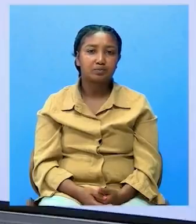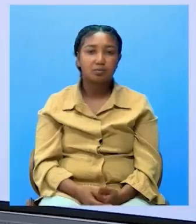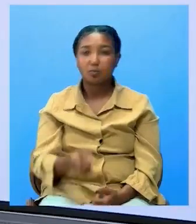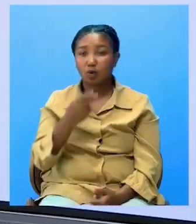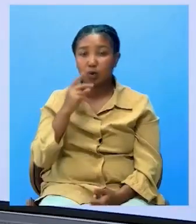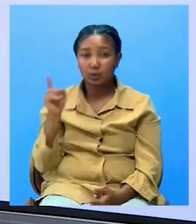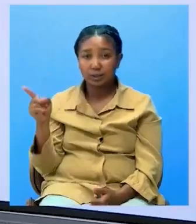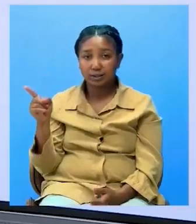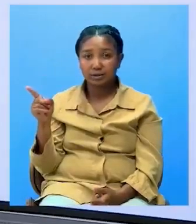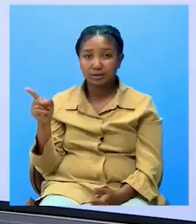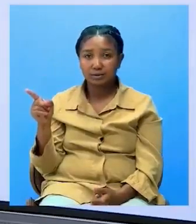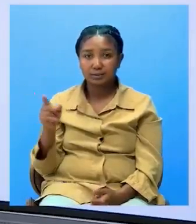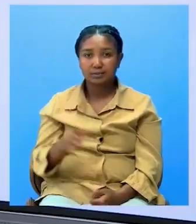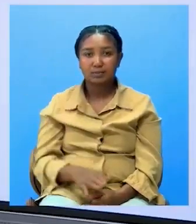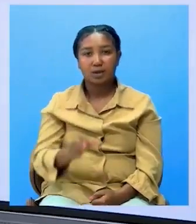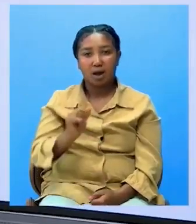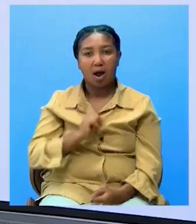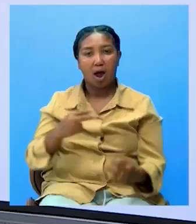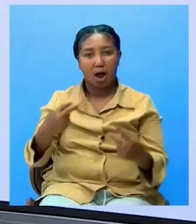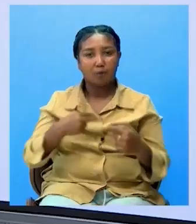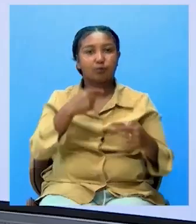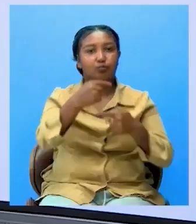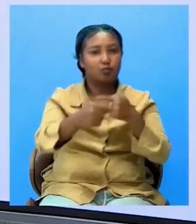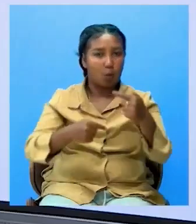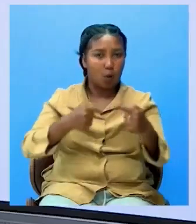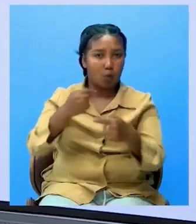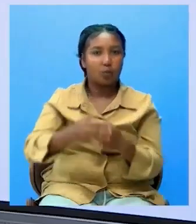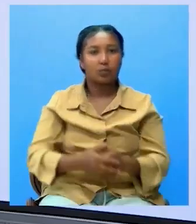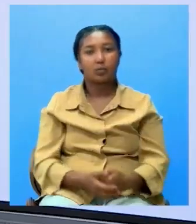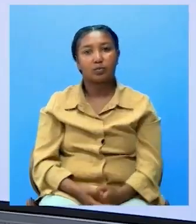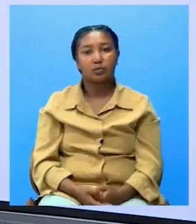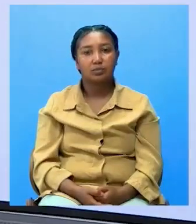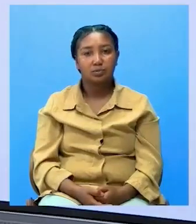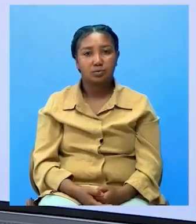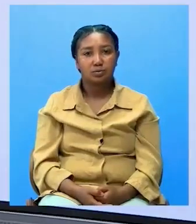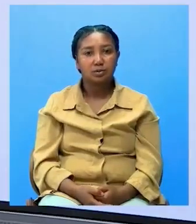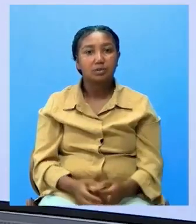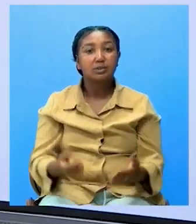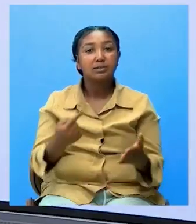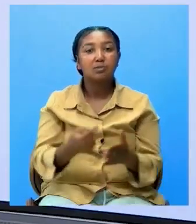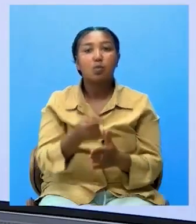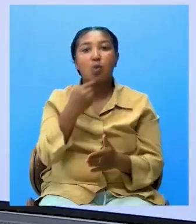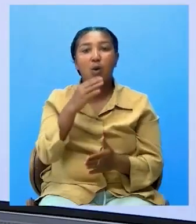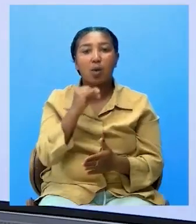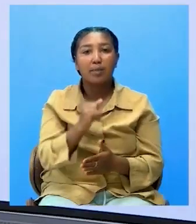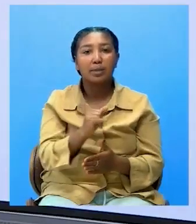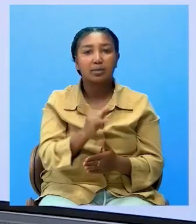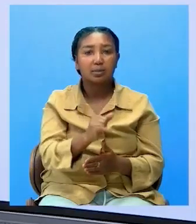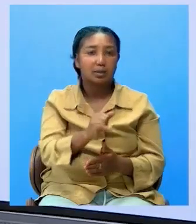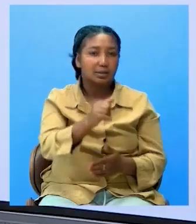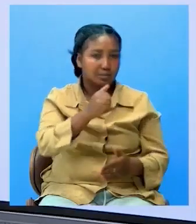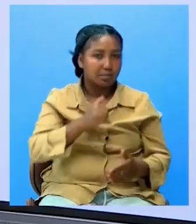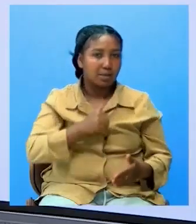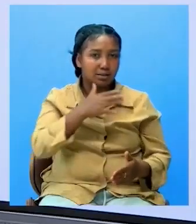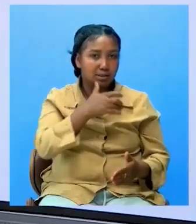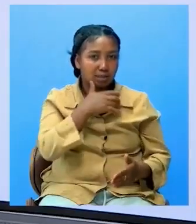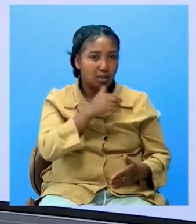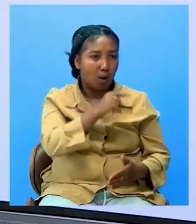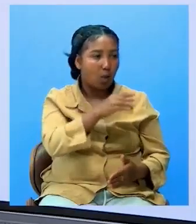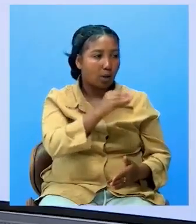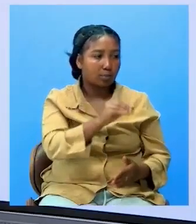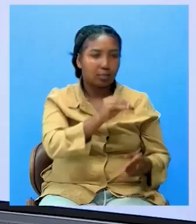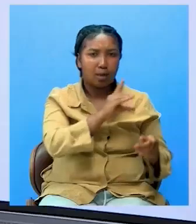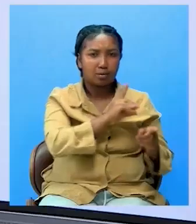Look, I have to go. This is a direct speech, what your sister